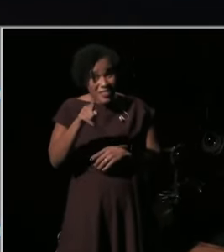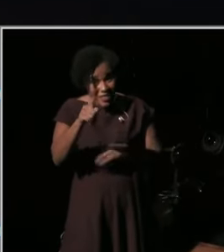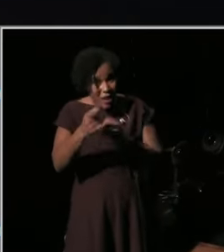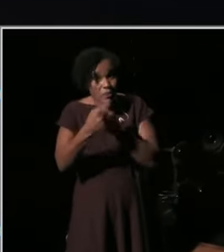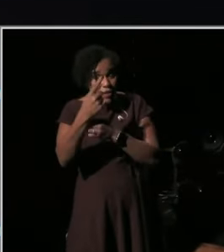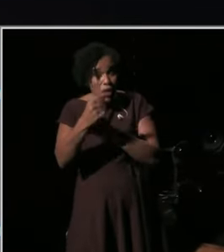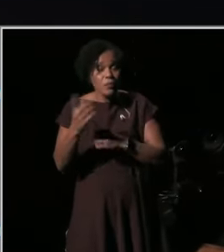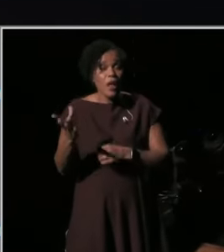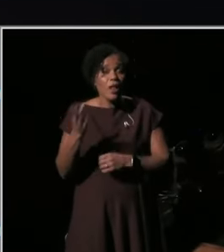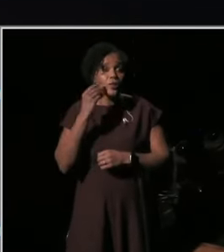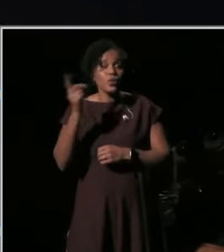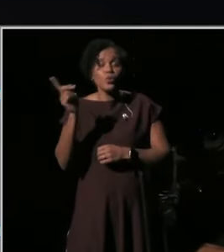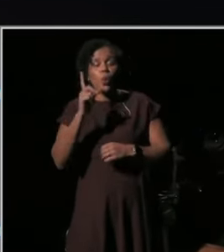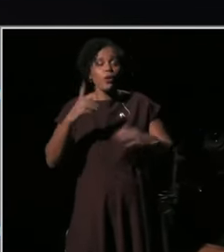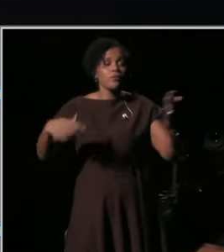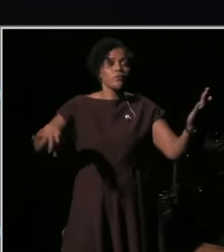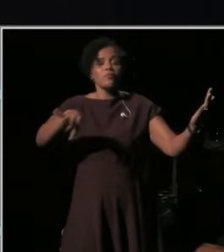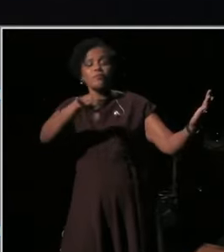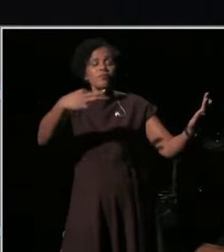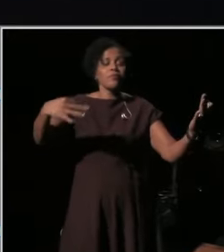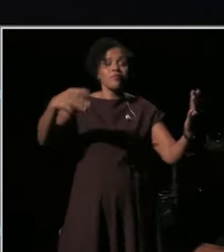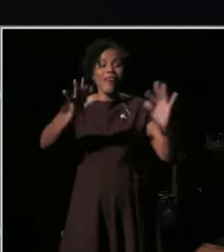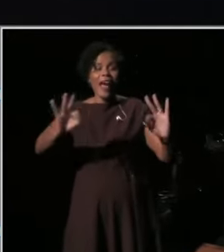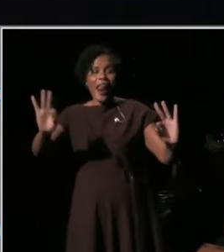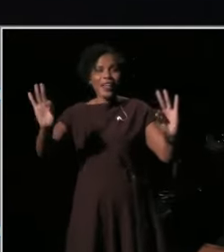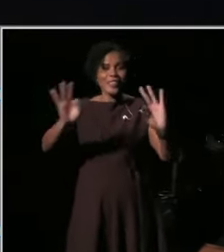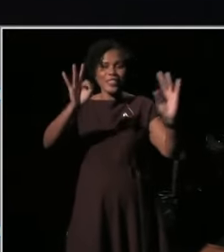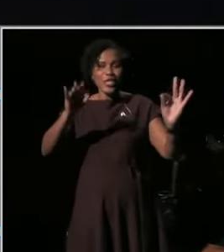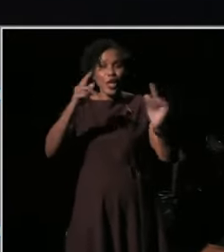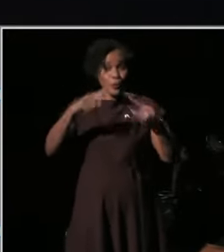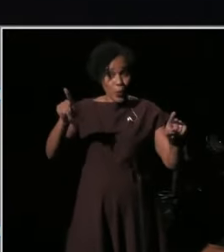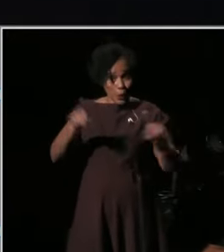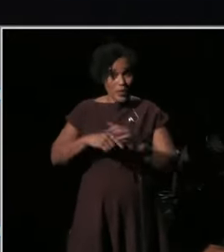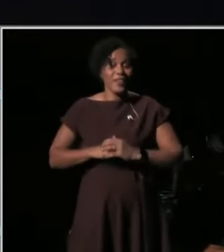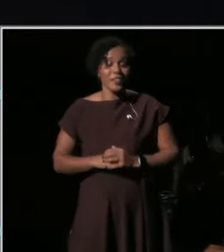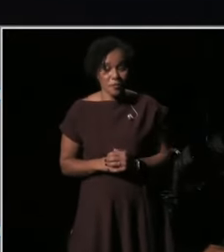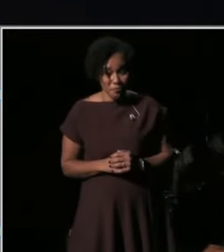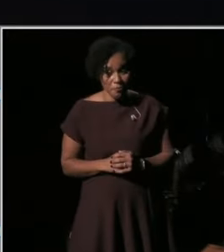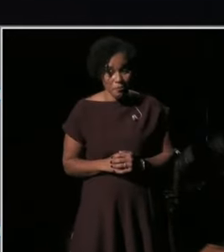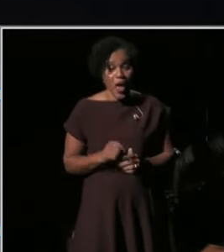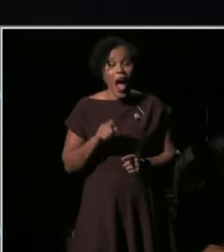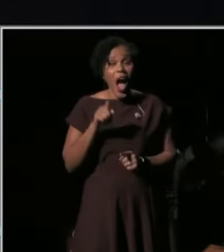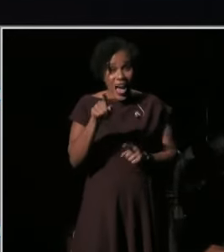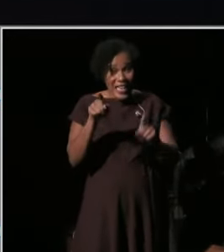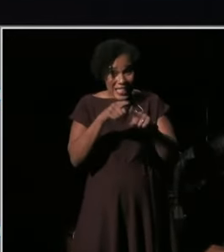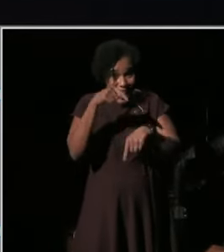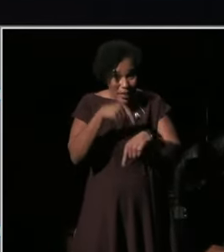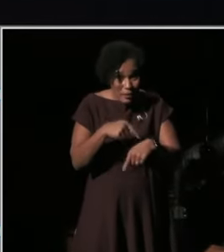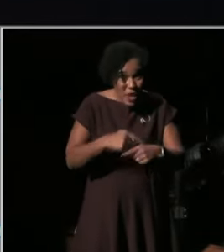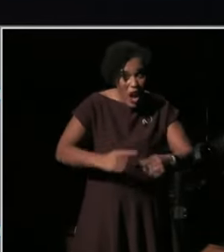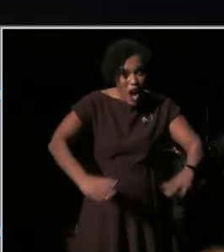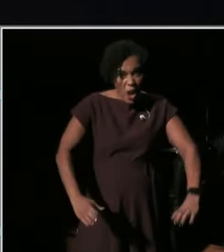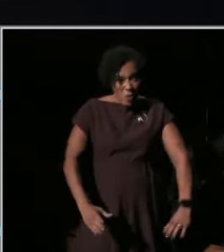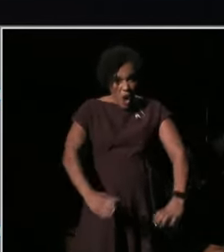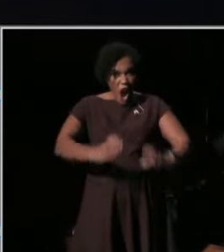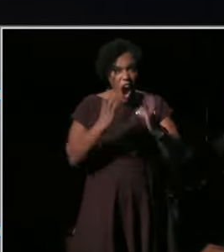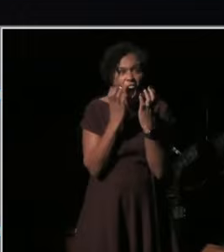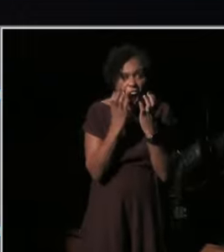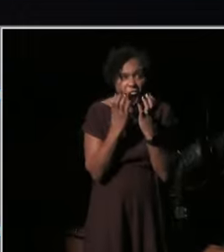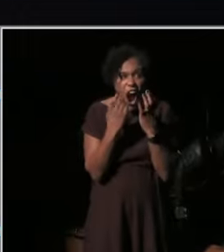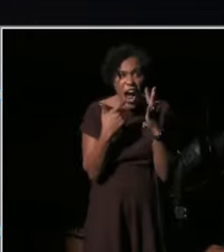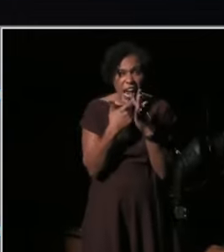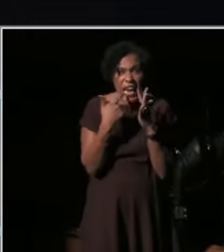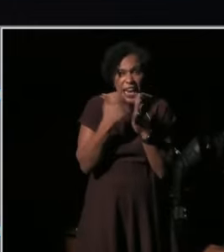to classical music whilst eating a kebab.